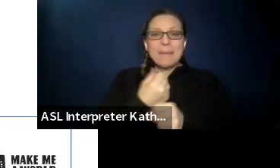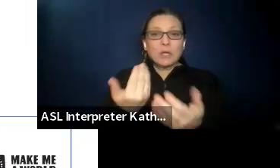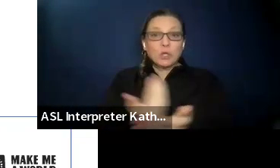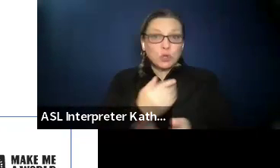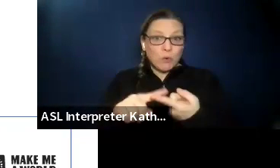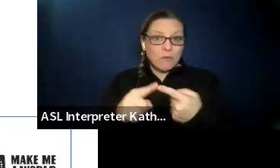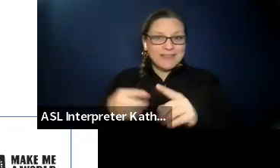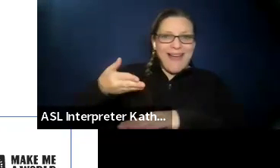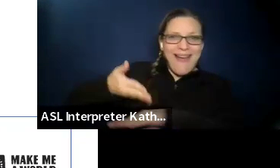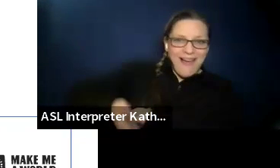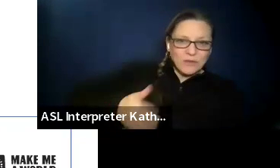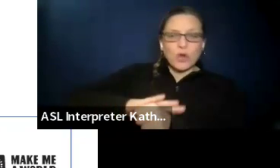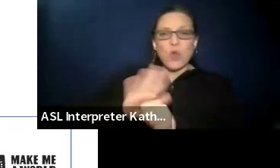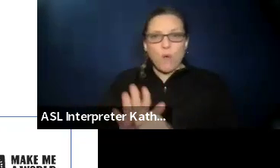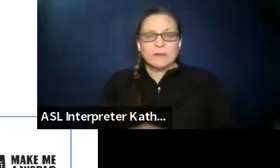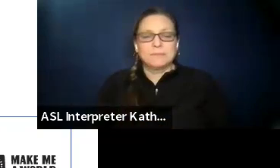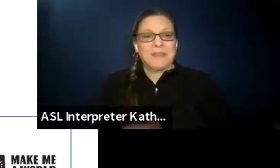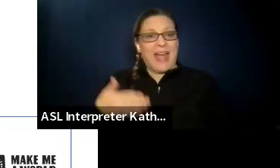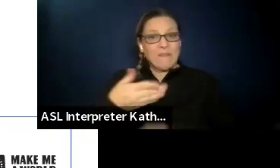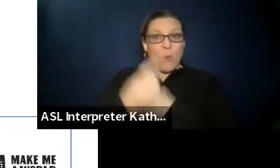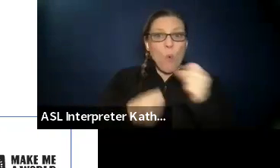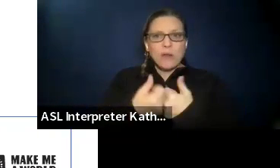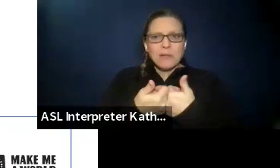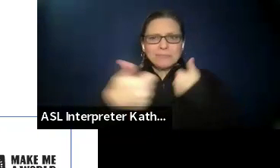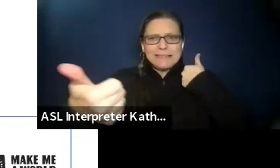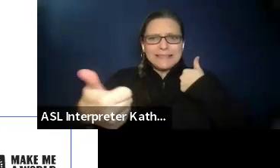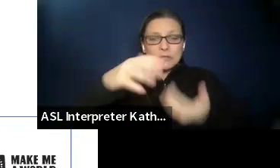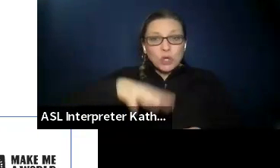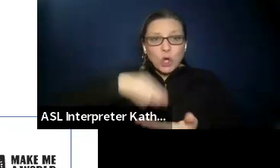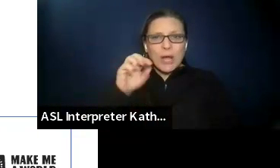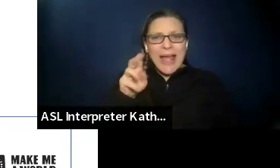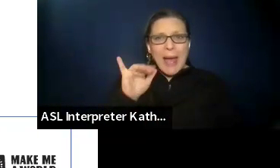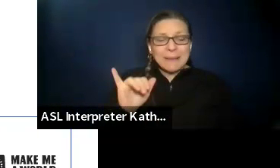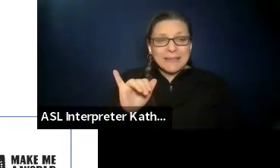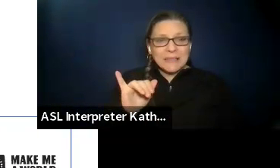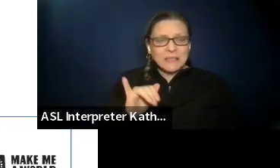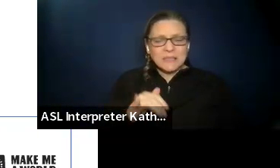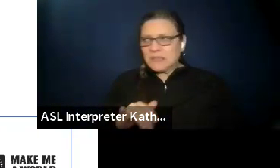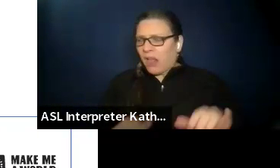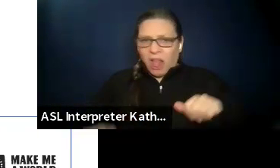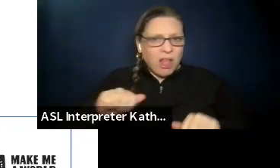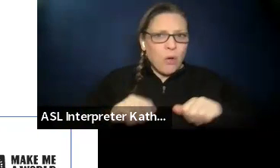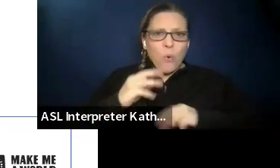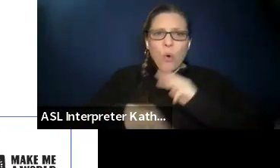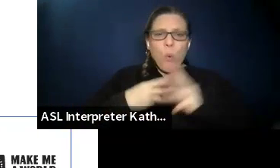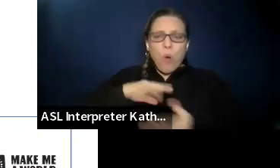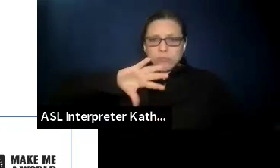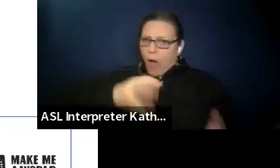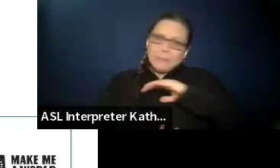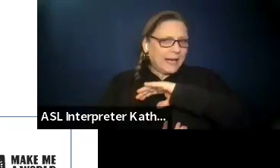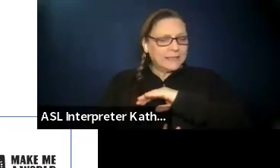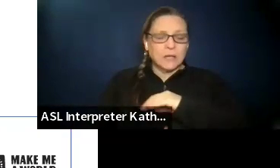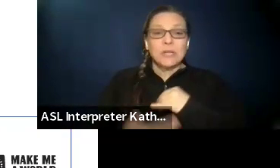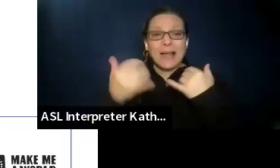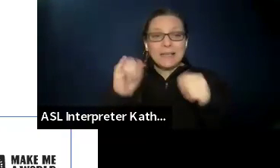friends post-COVID. After a year of distance learning, Emily Sofer finds her world turned upside down. She